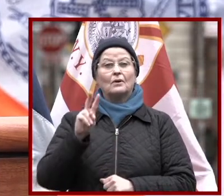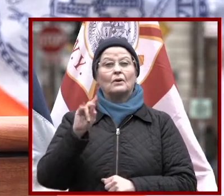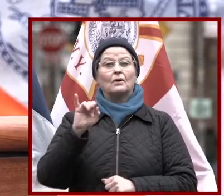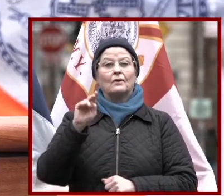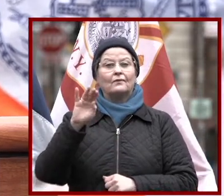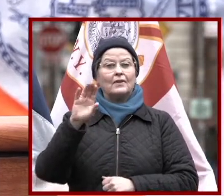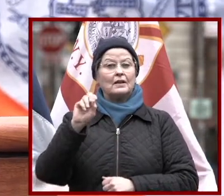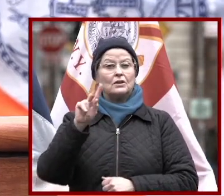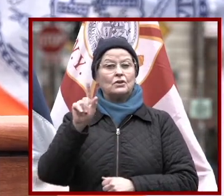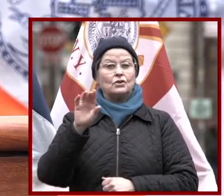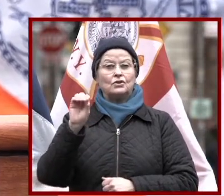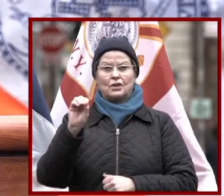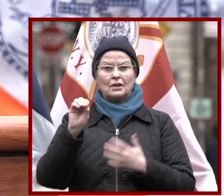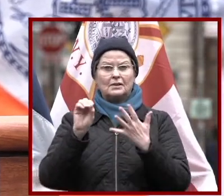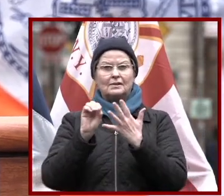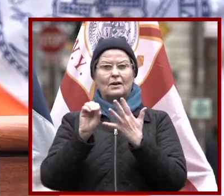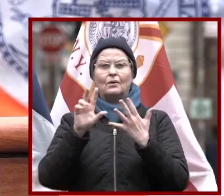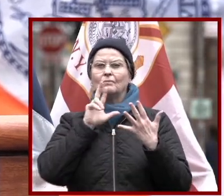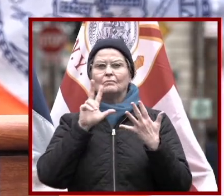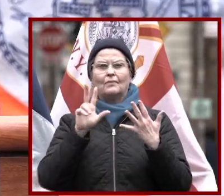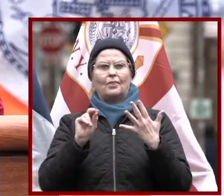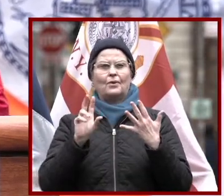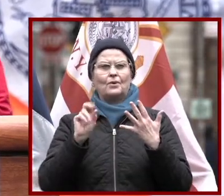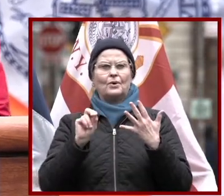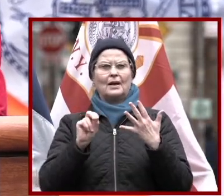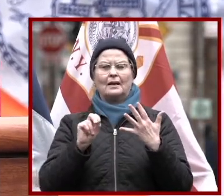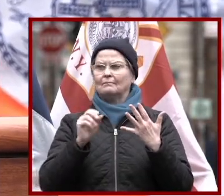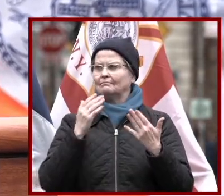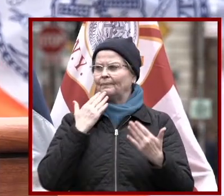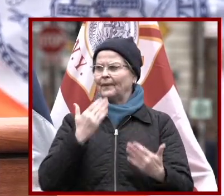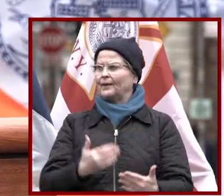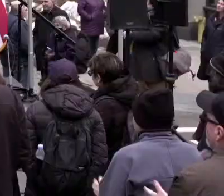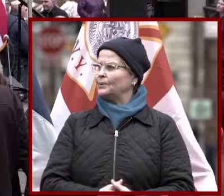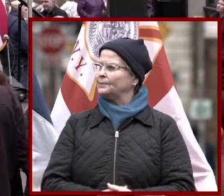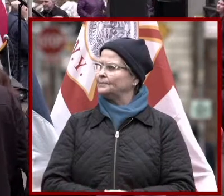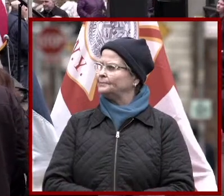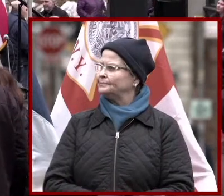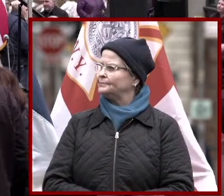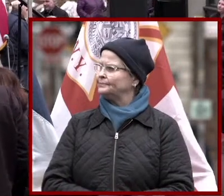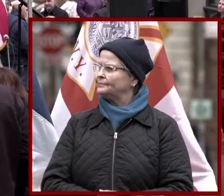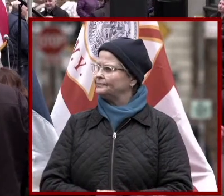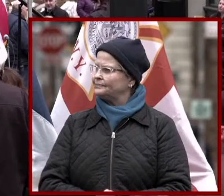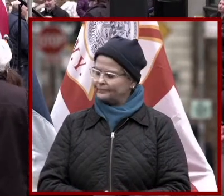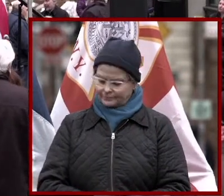Vincenza Pinello, he was 30. Thank you.